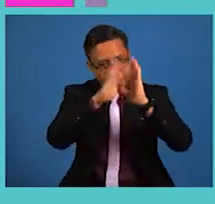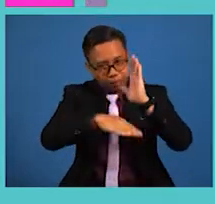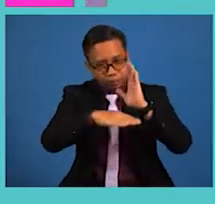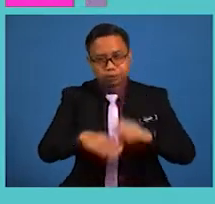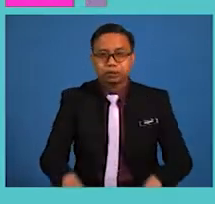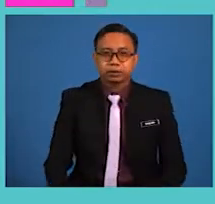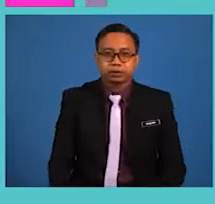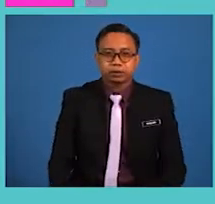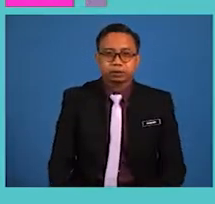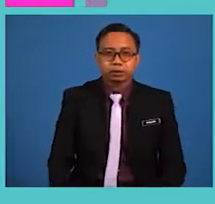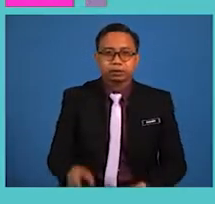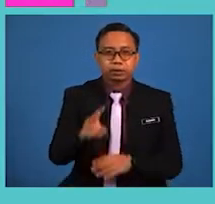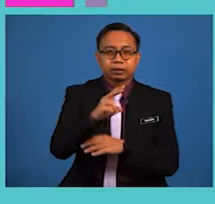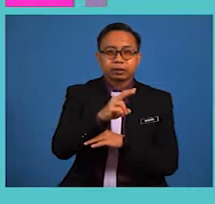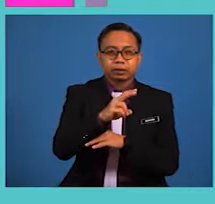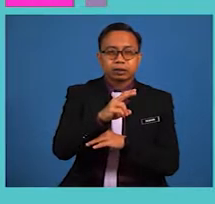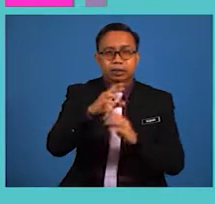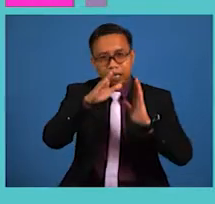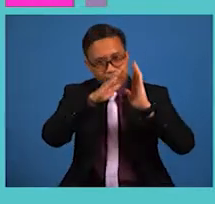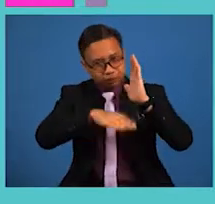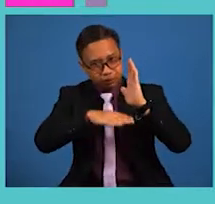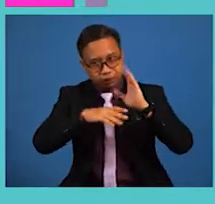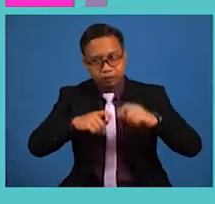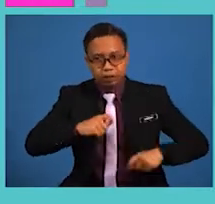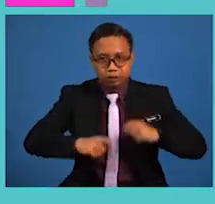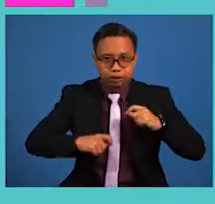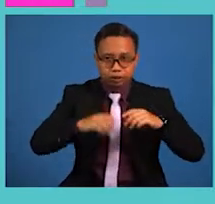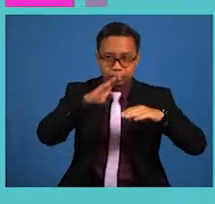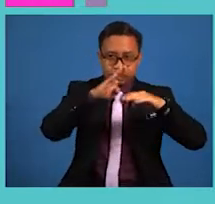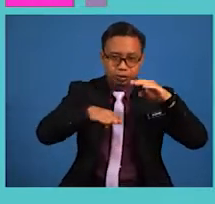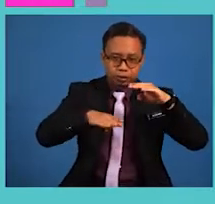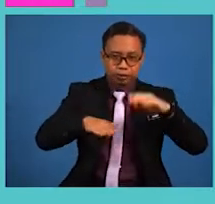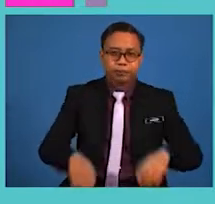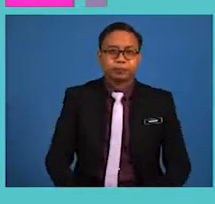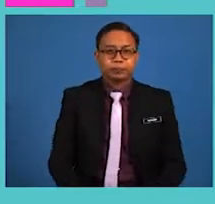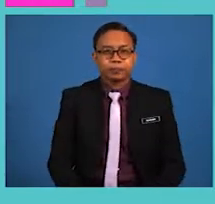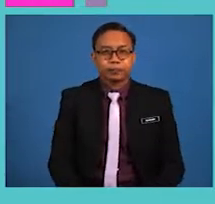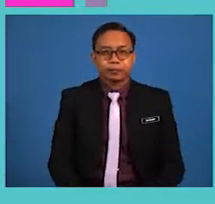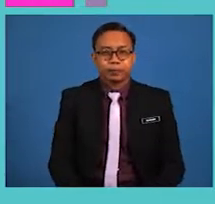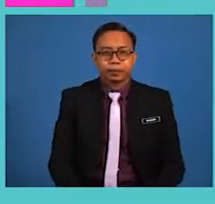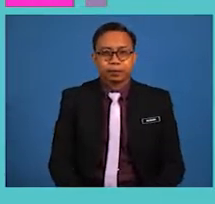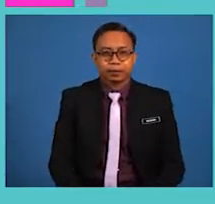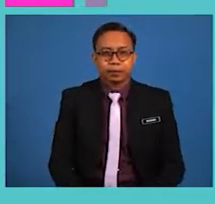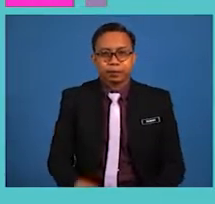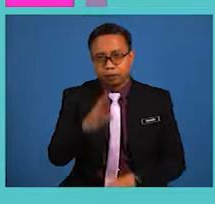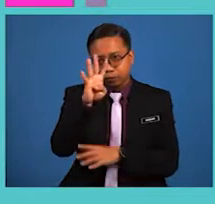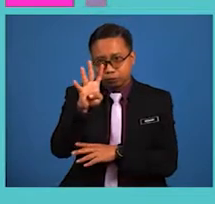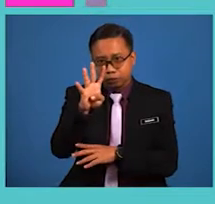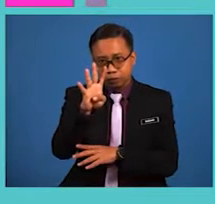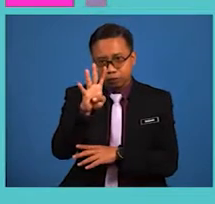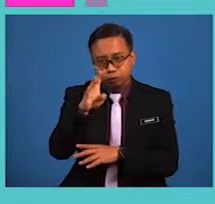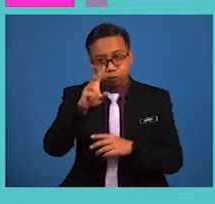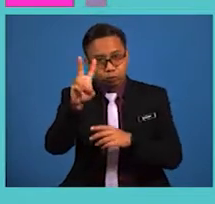than. The trend word here is lesser. Then in 2010, this is another time frame, and 4 is